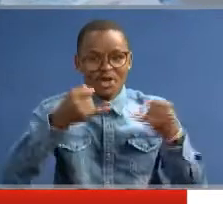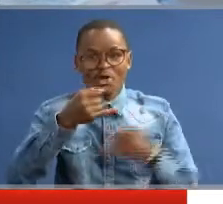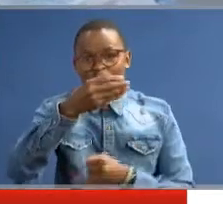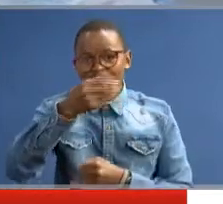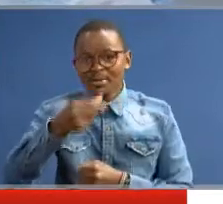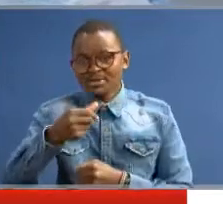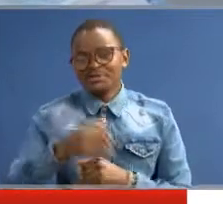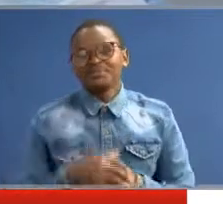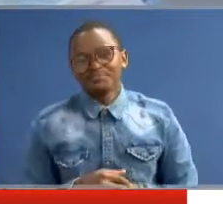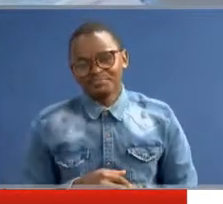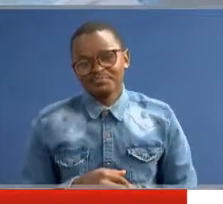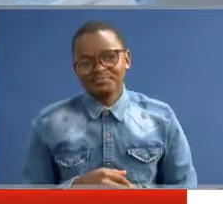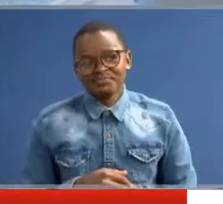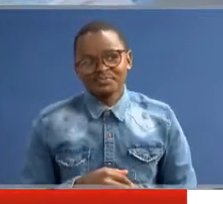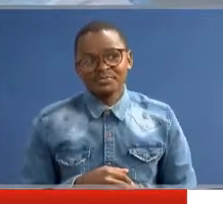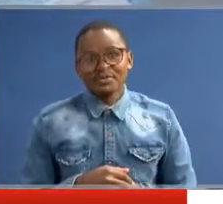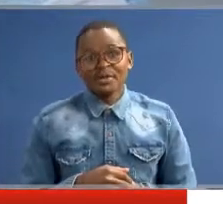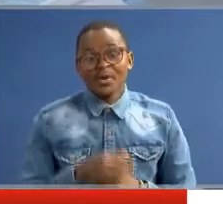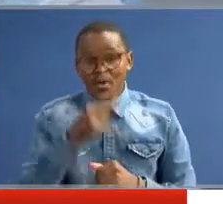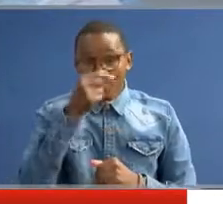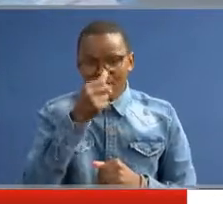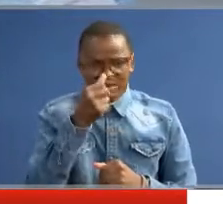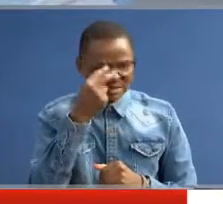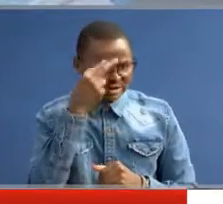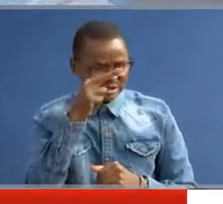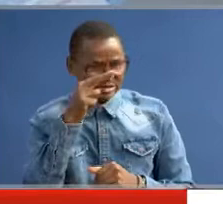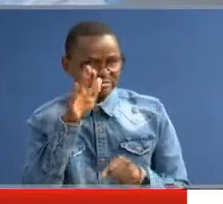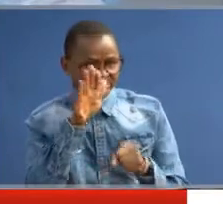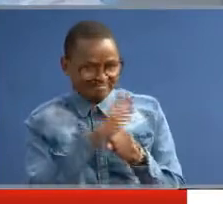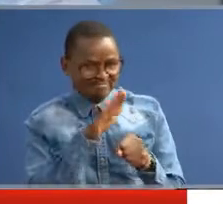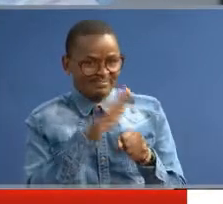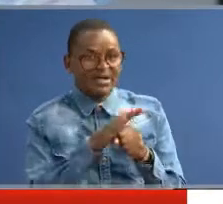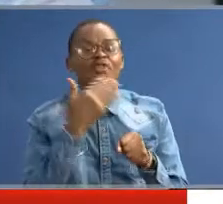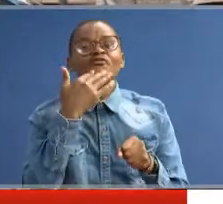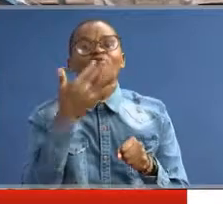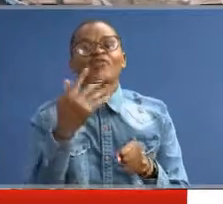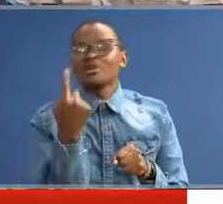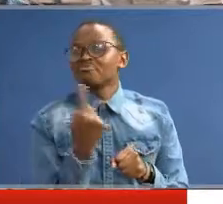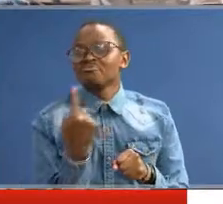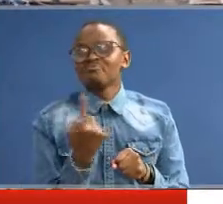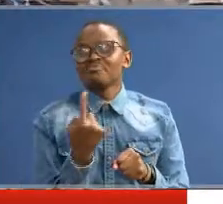generation notes. Pesa zile mpya nimeona ile mingi kabisa ni ya Sultano.